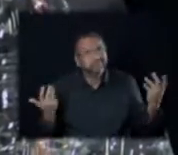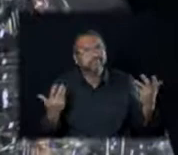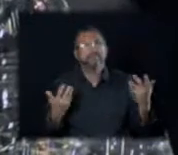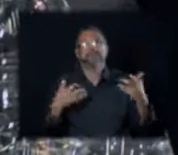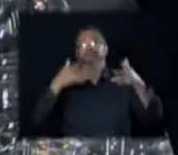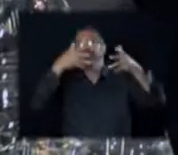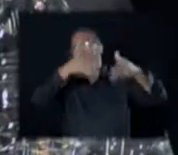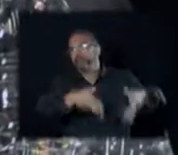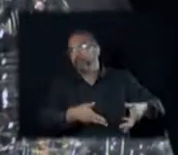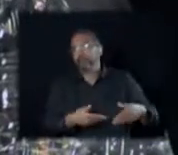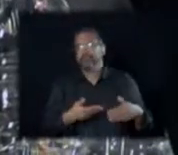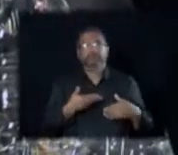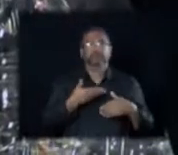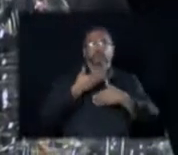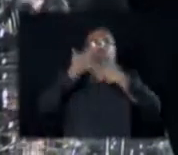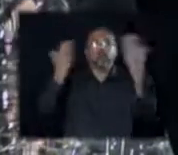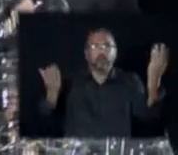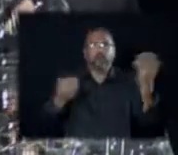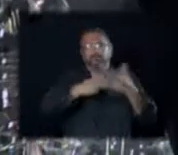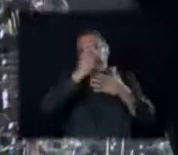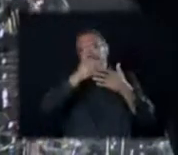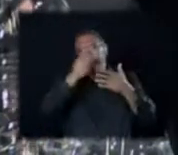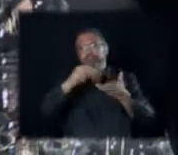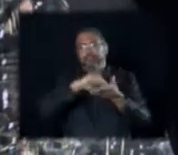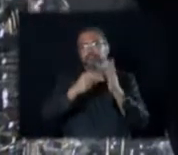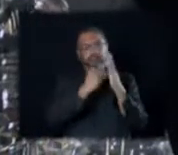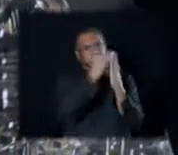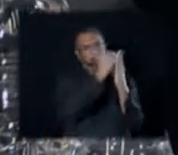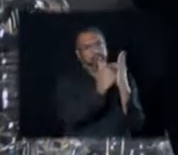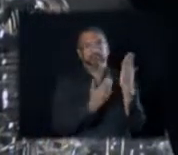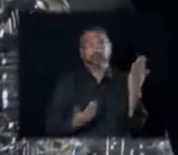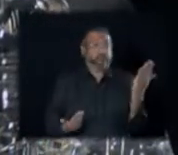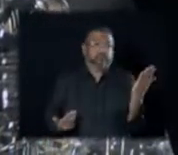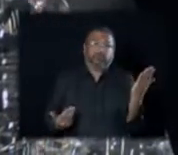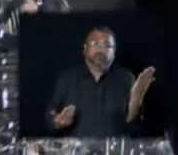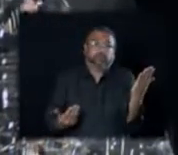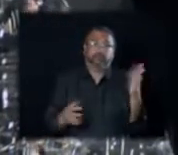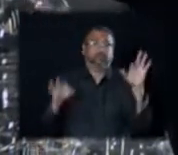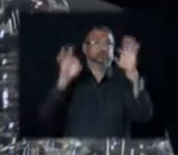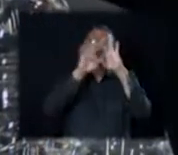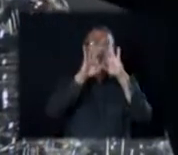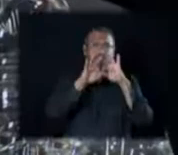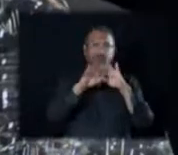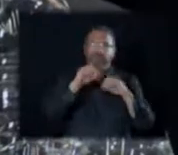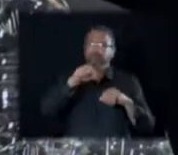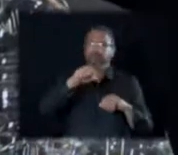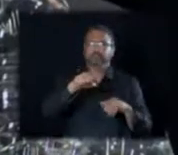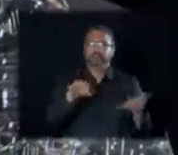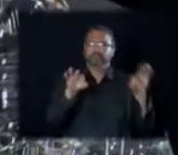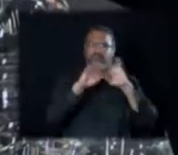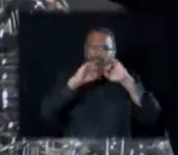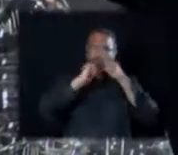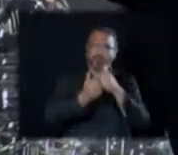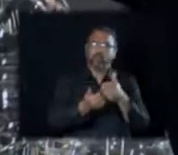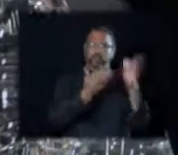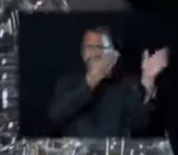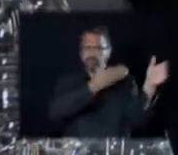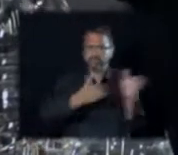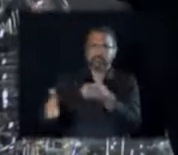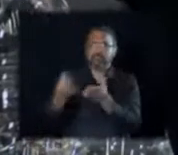of the resources that are actually available and those that are not, is a core element for